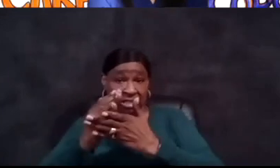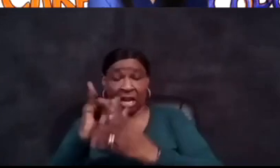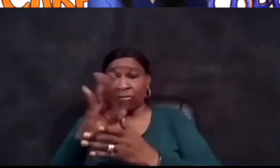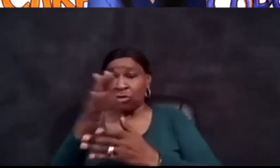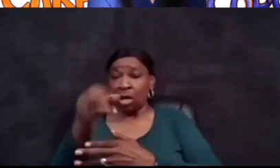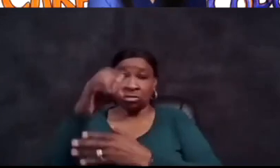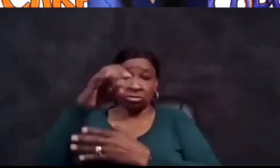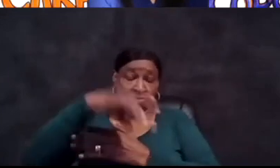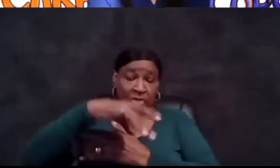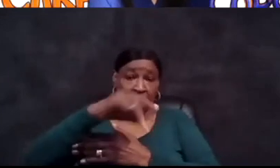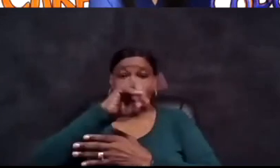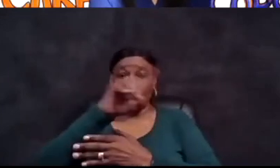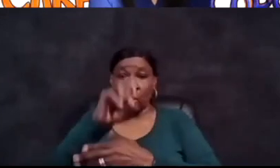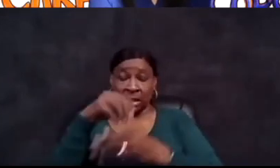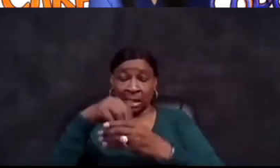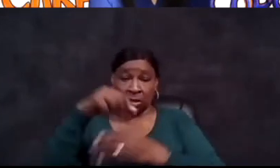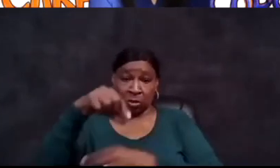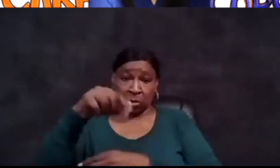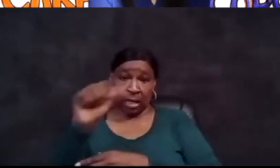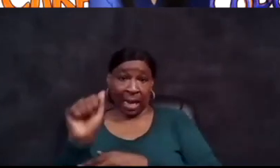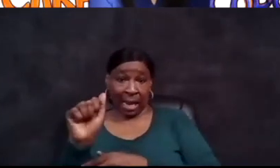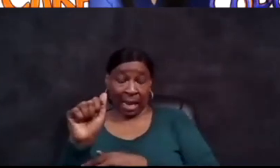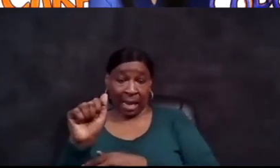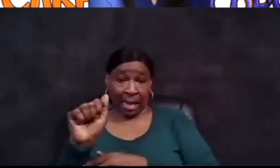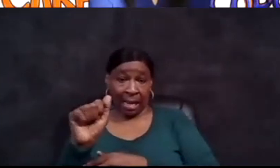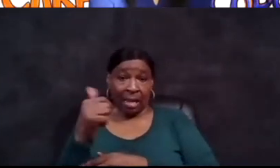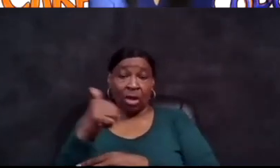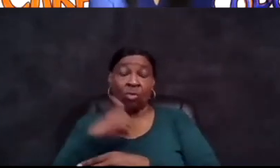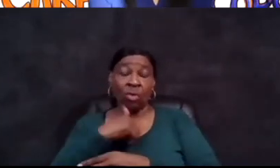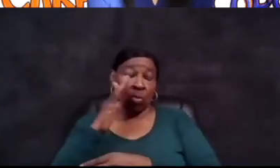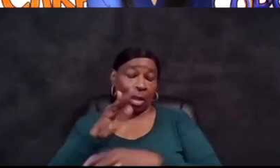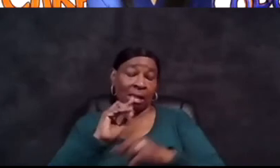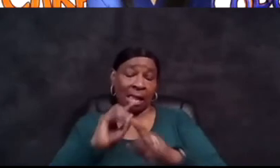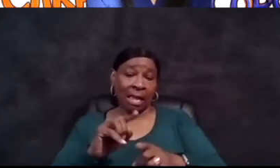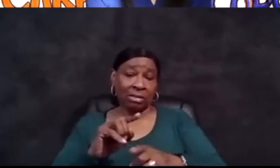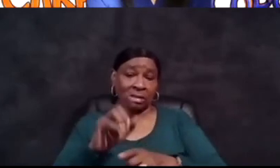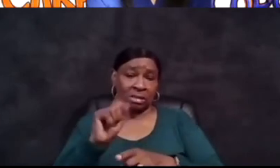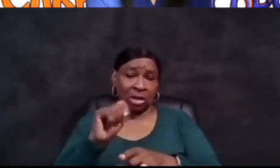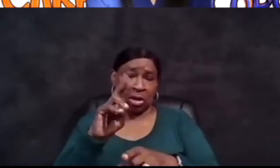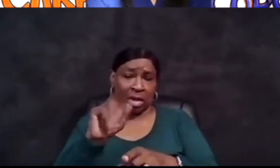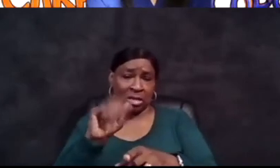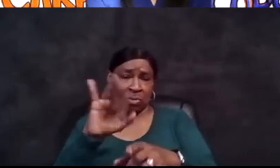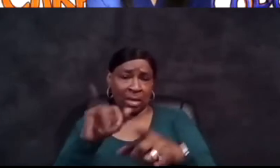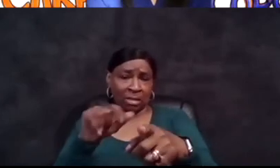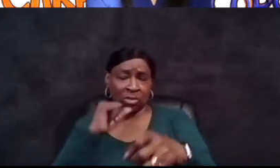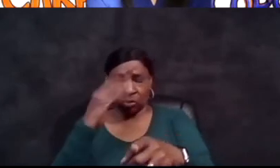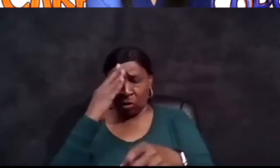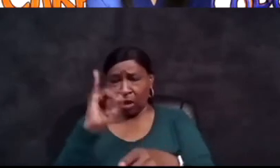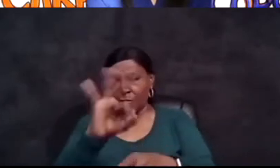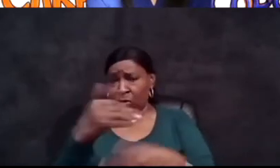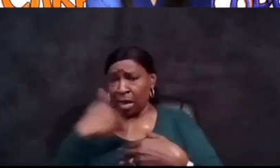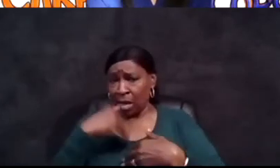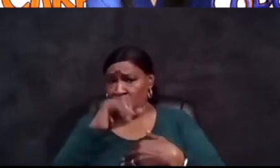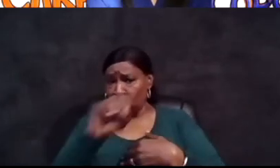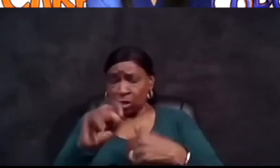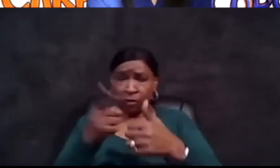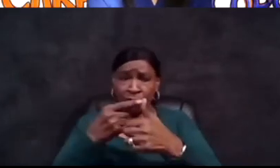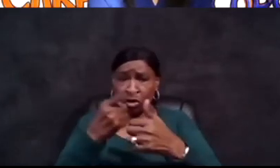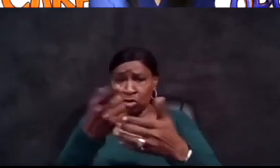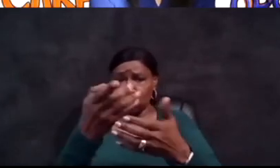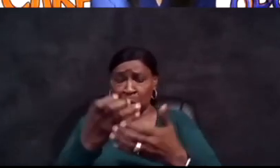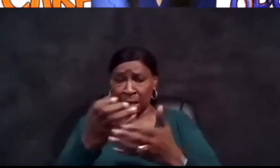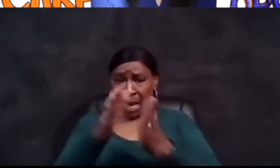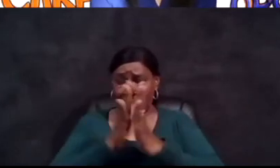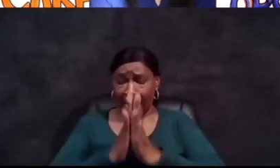a question in the Q&A, we'll get to it. Patricia, I don't know if you had a question first you wanted to ask.